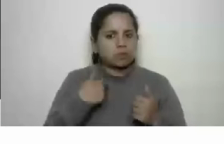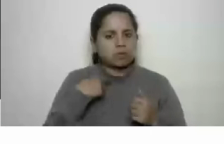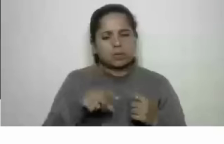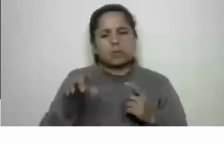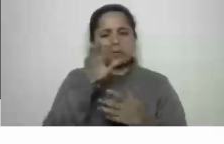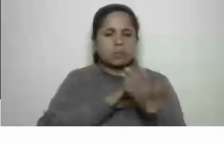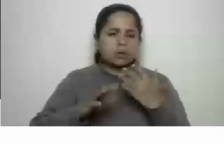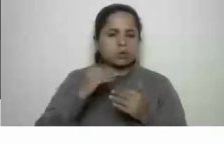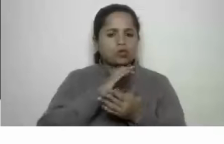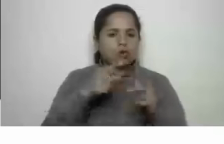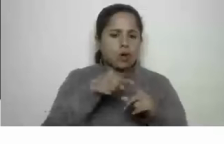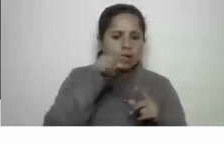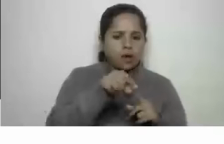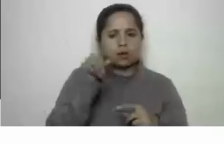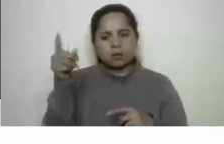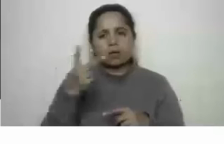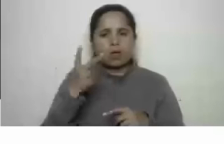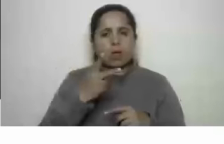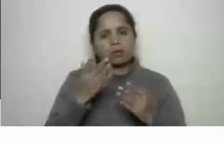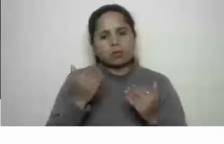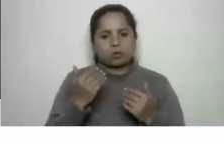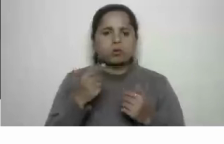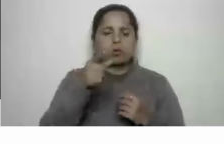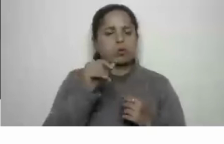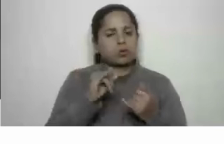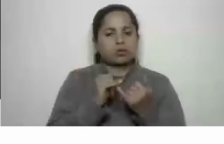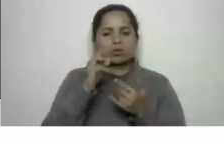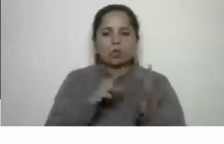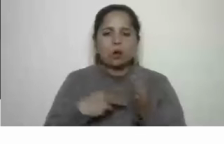of chat and typing, sure, no problem. Yeah, I sure. have